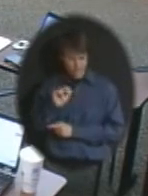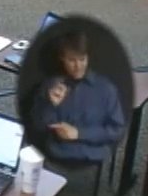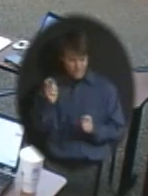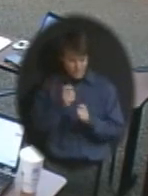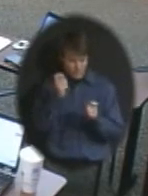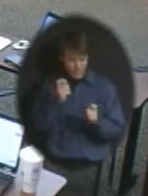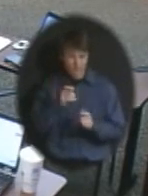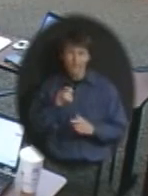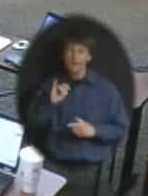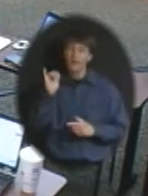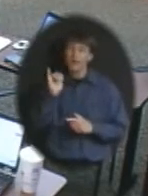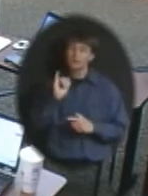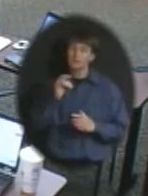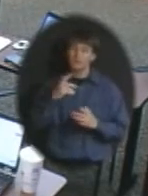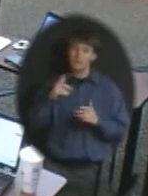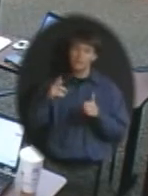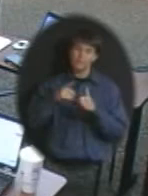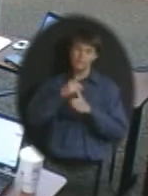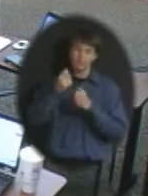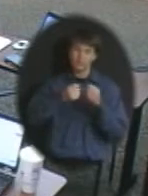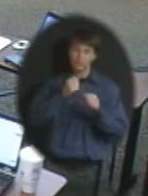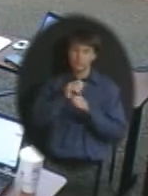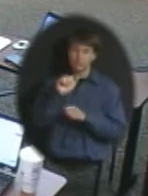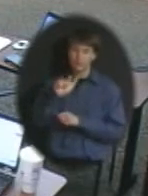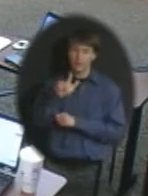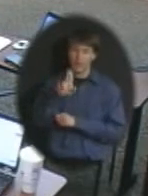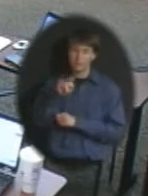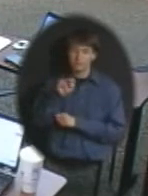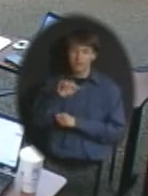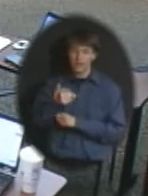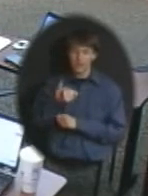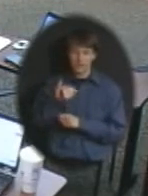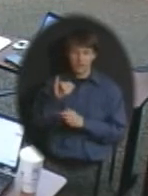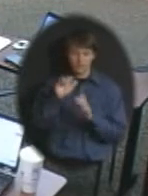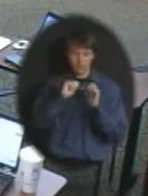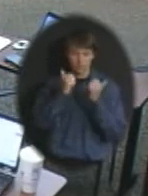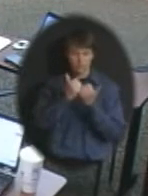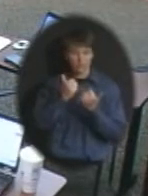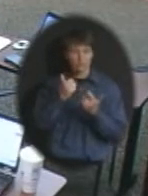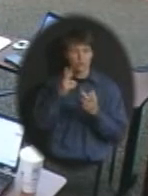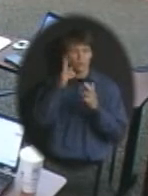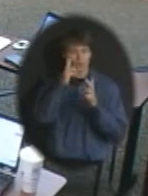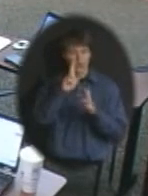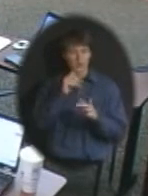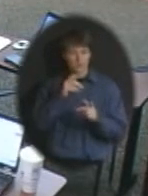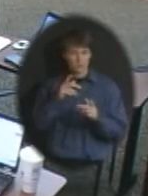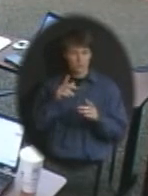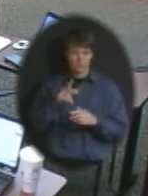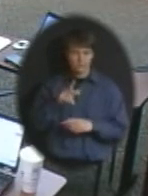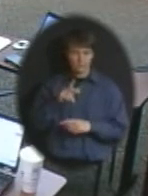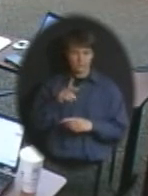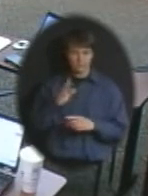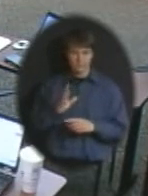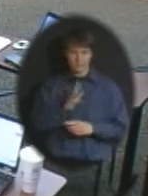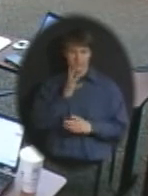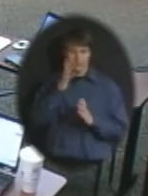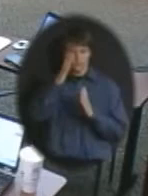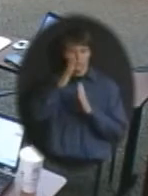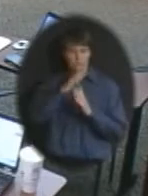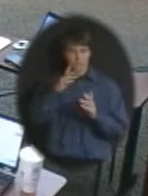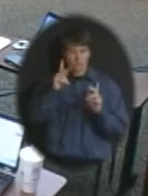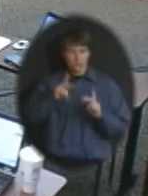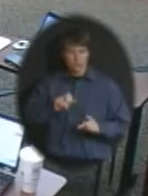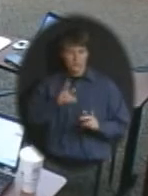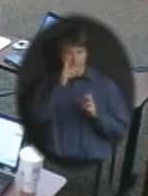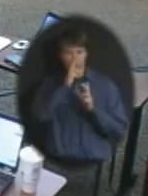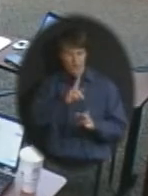Awards, this is also the first year of the Alumni Association recognizing an individual with the Distinguished Person of Honor Award for his exceptional support to